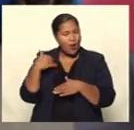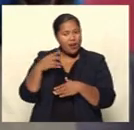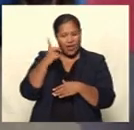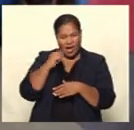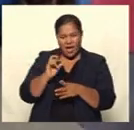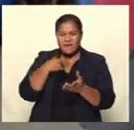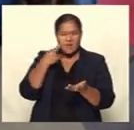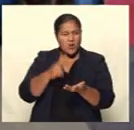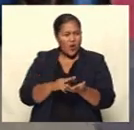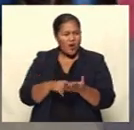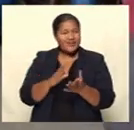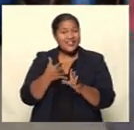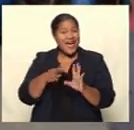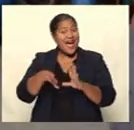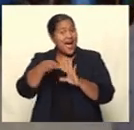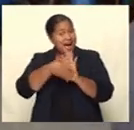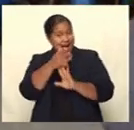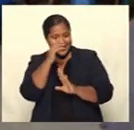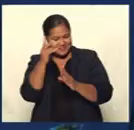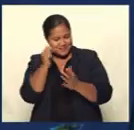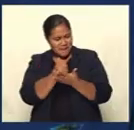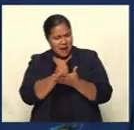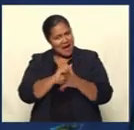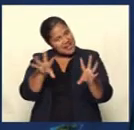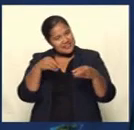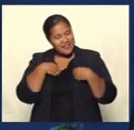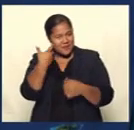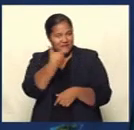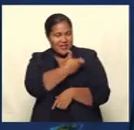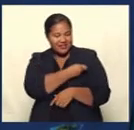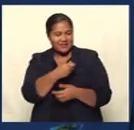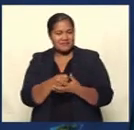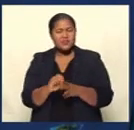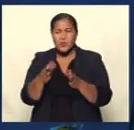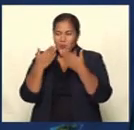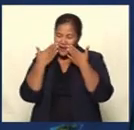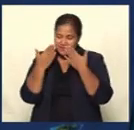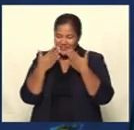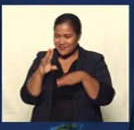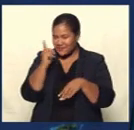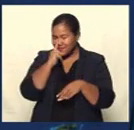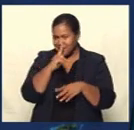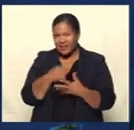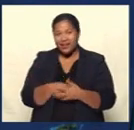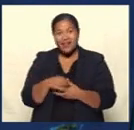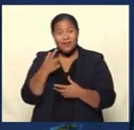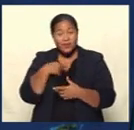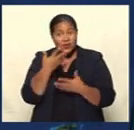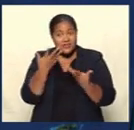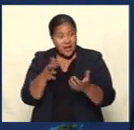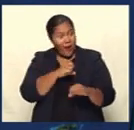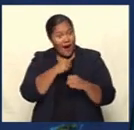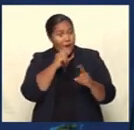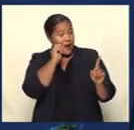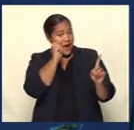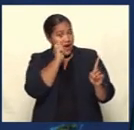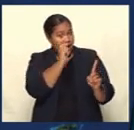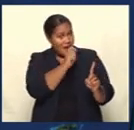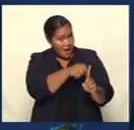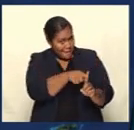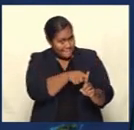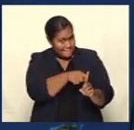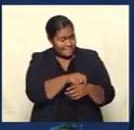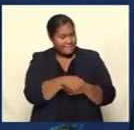high uptake of the vaccine. Good response, and we're appreciating that because honestly the ultimate aim is because we want